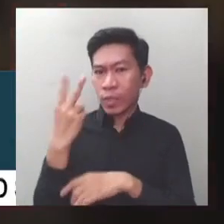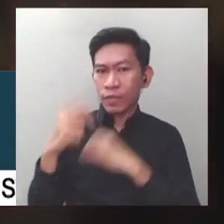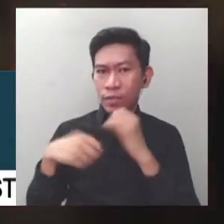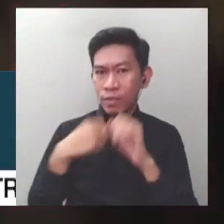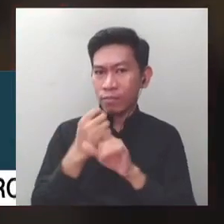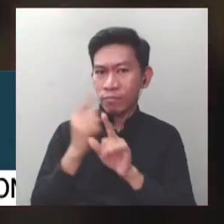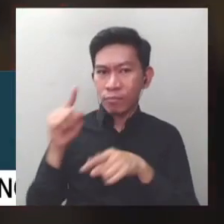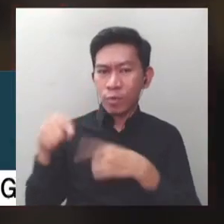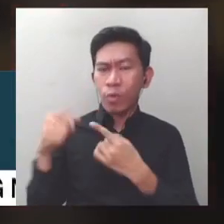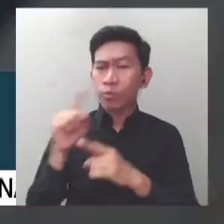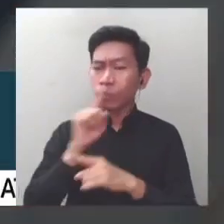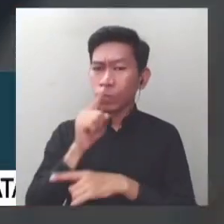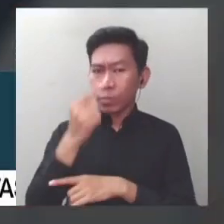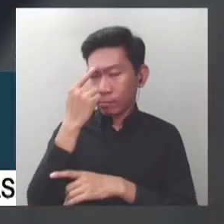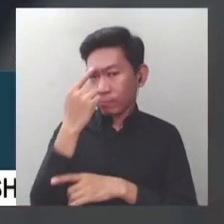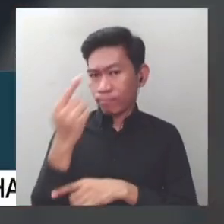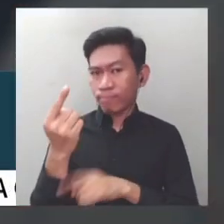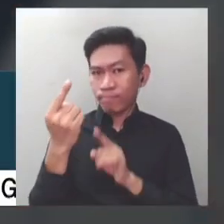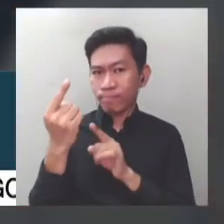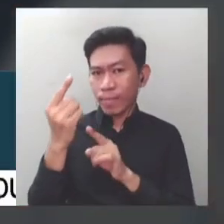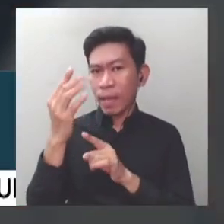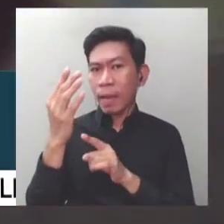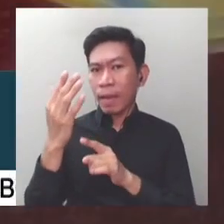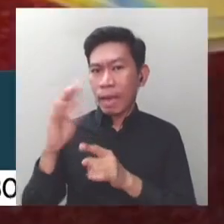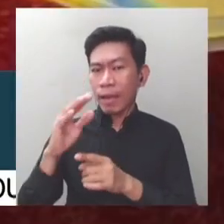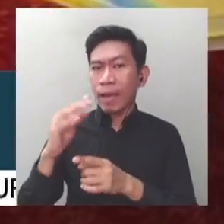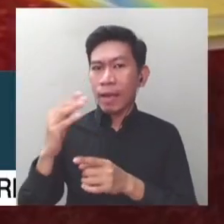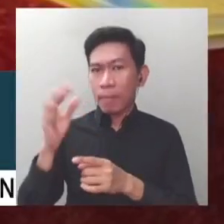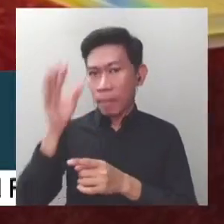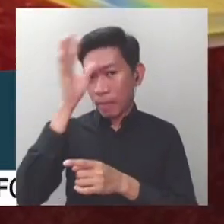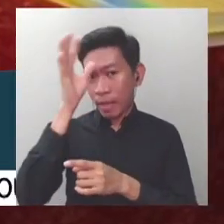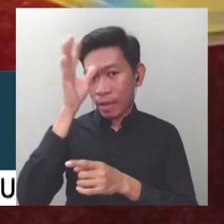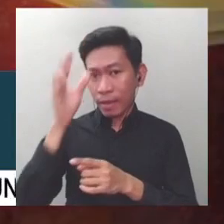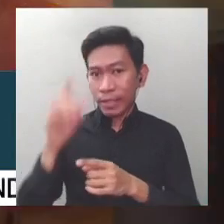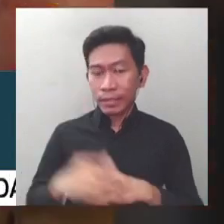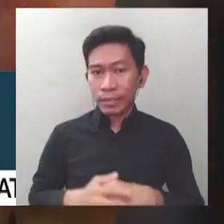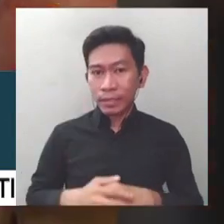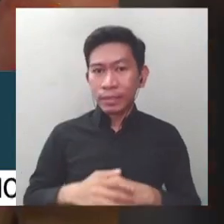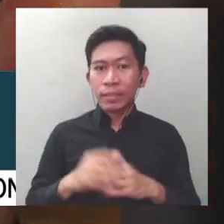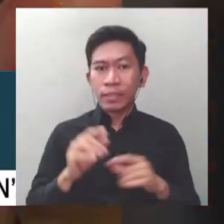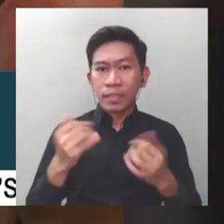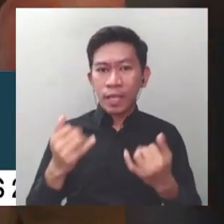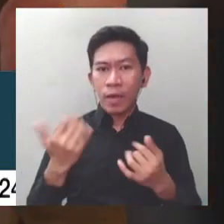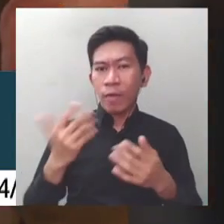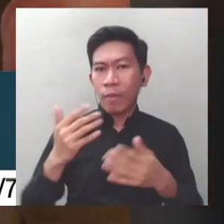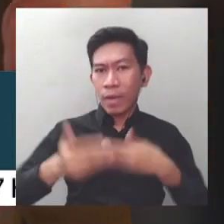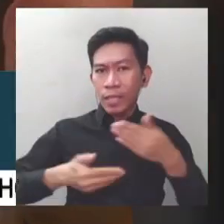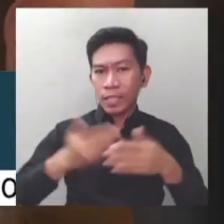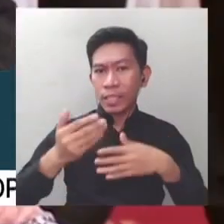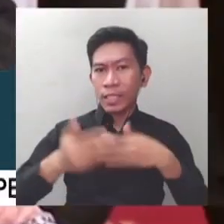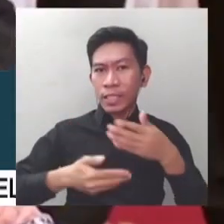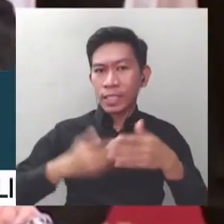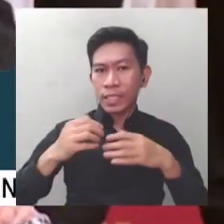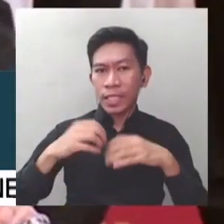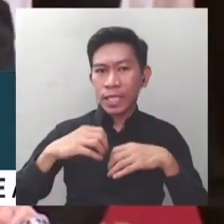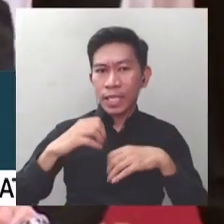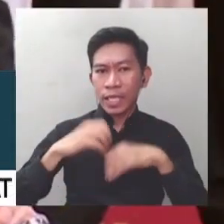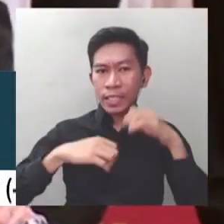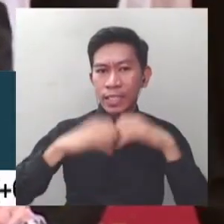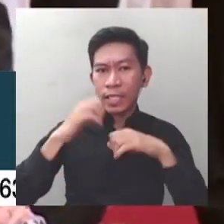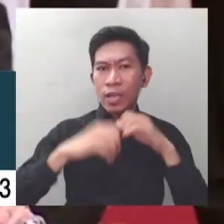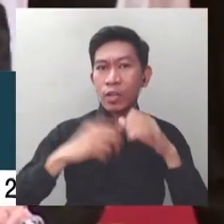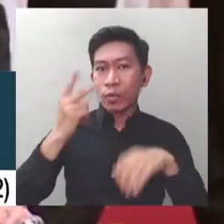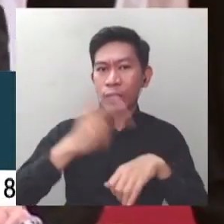hard to give his child a better future. He's now a process engineer after being promoted twice. Last